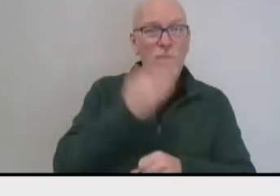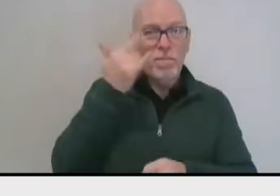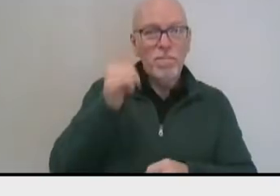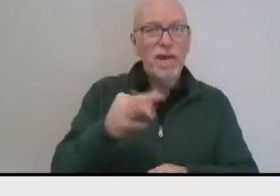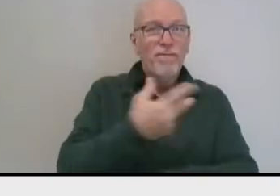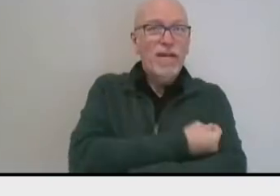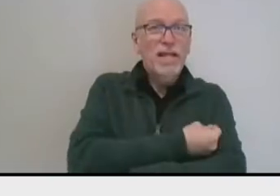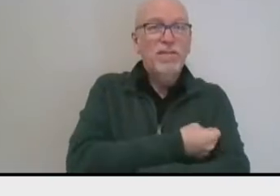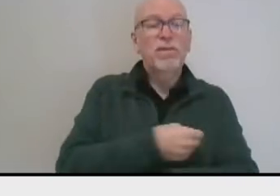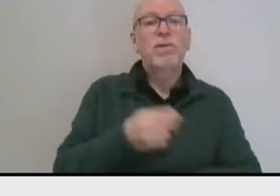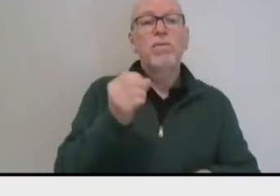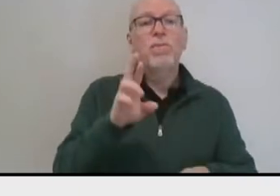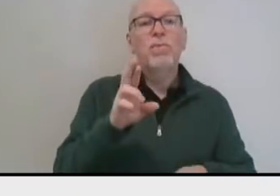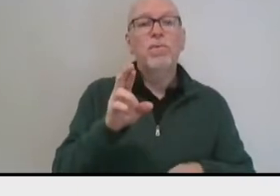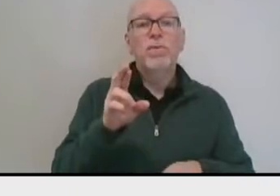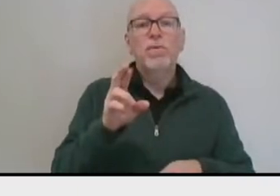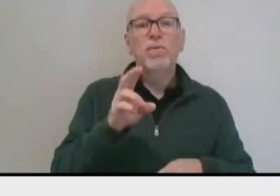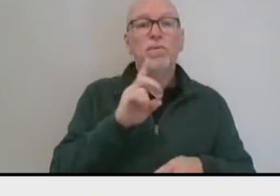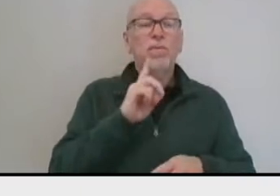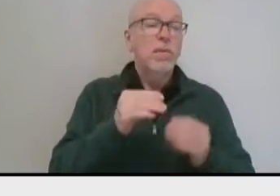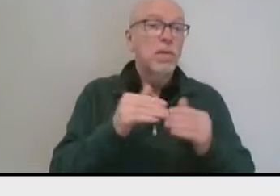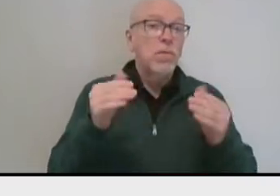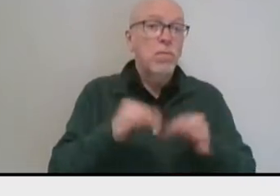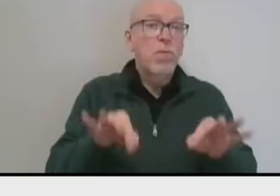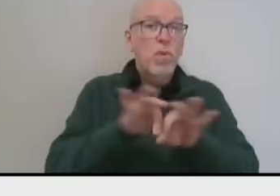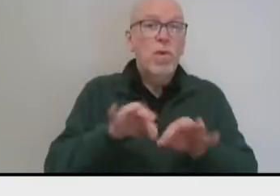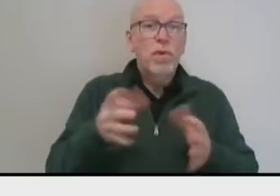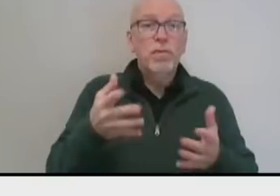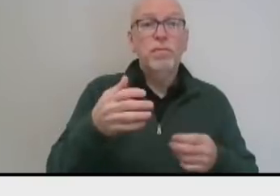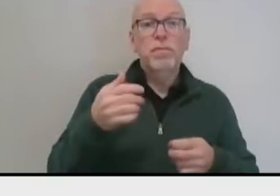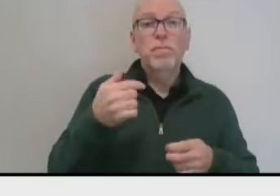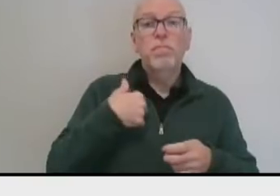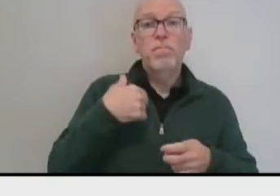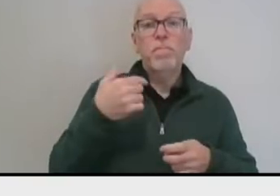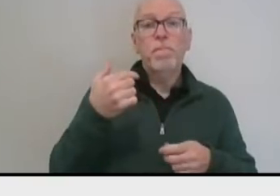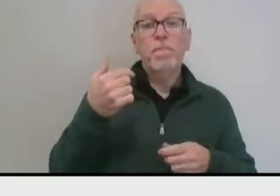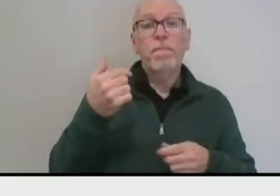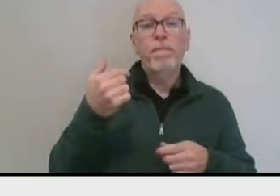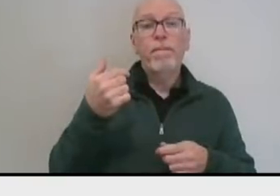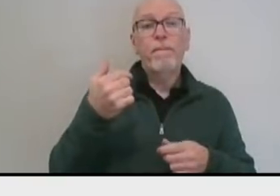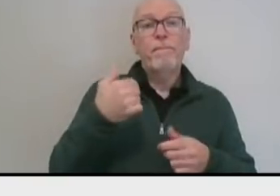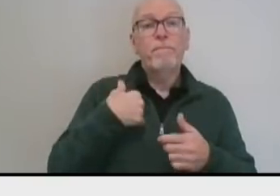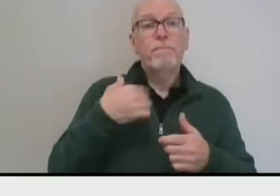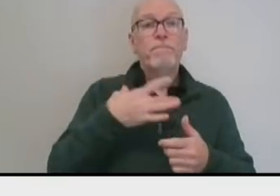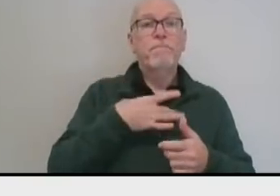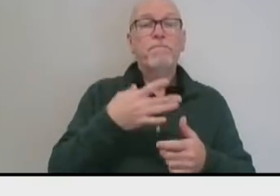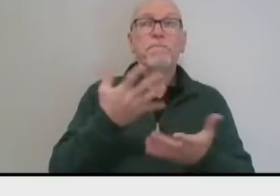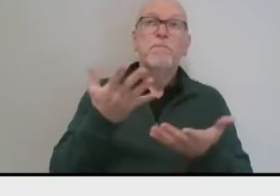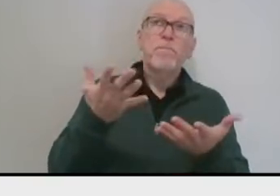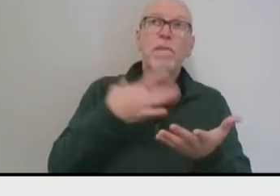or equal important, I'd love everyone to follow the lead, but